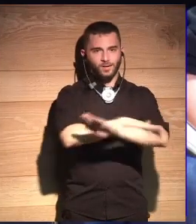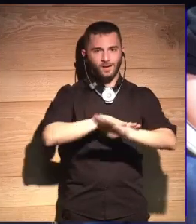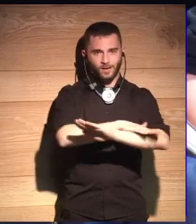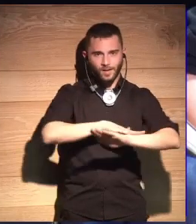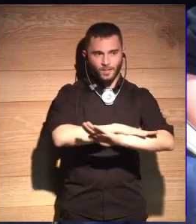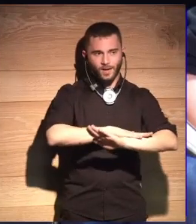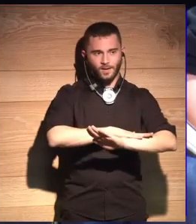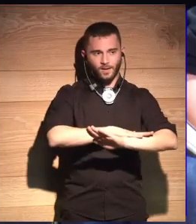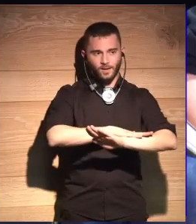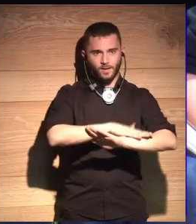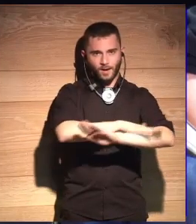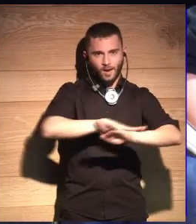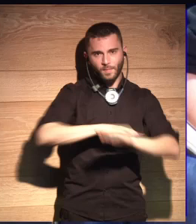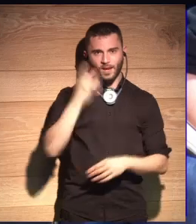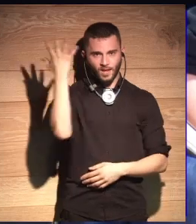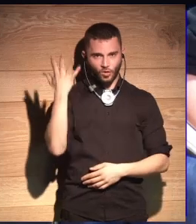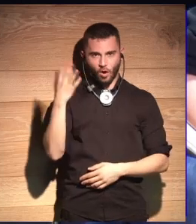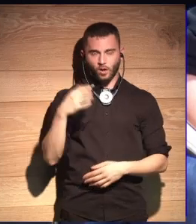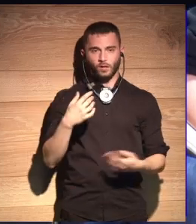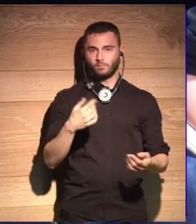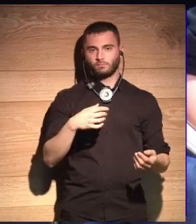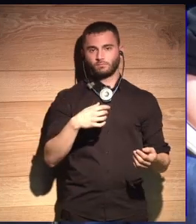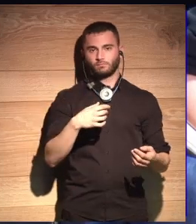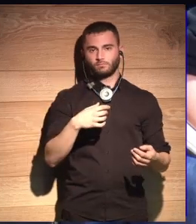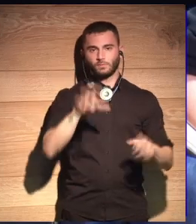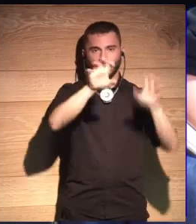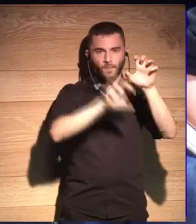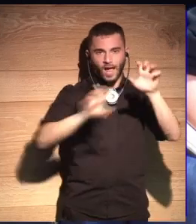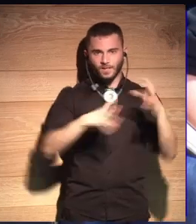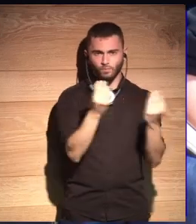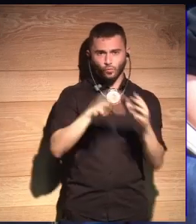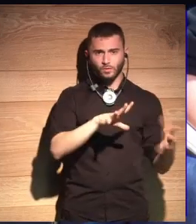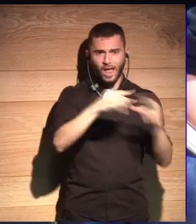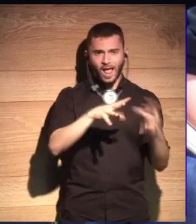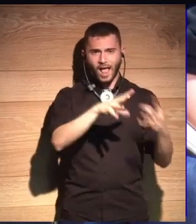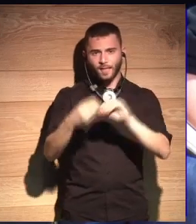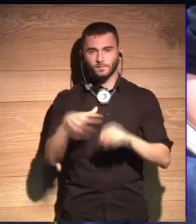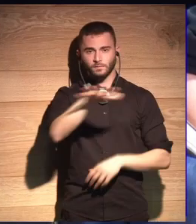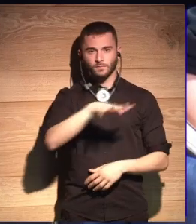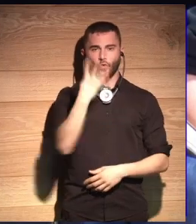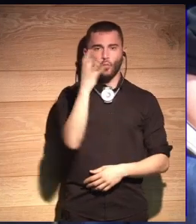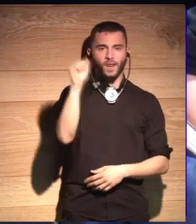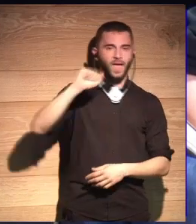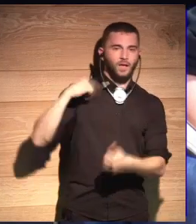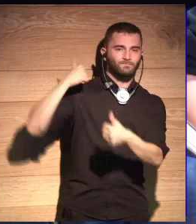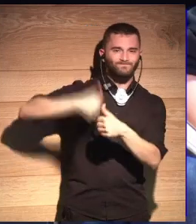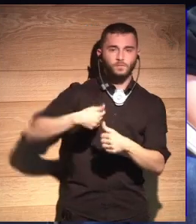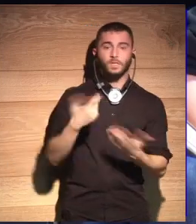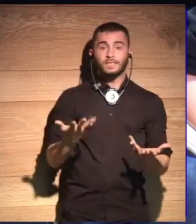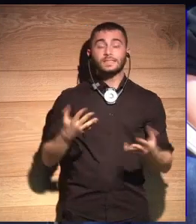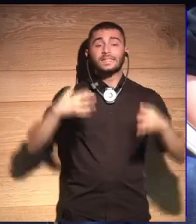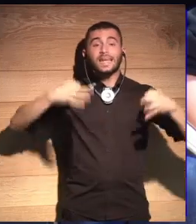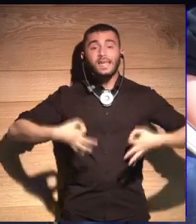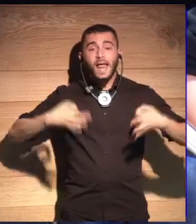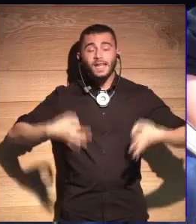societies have adopted over the last 40 years is that it tries to it takes the social and makes it